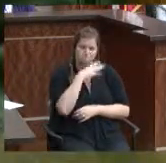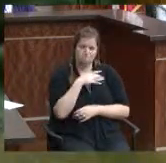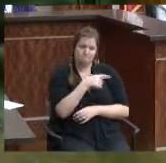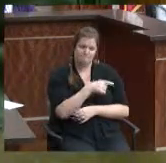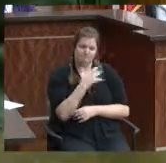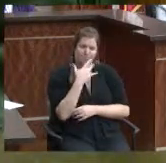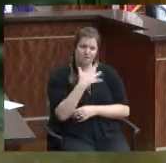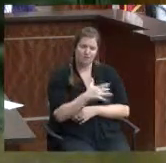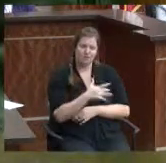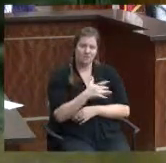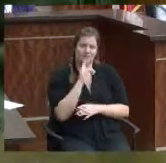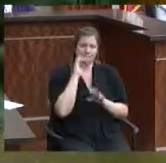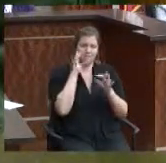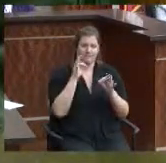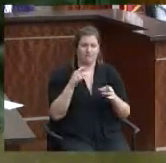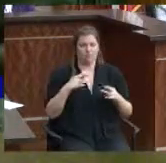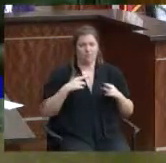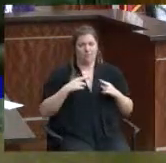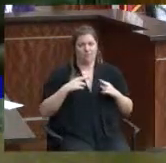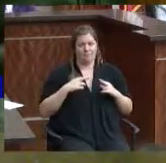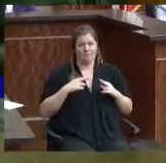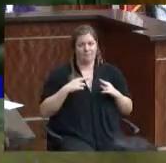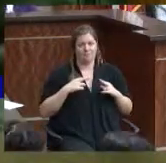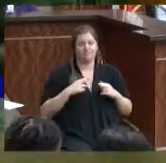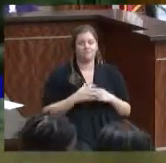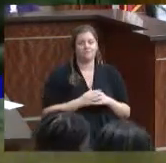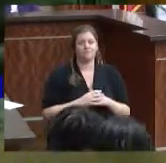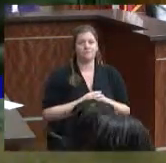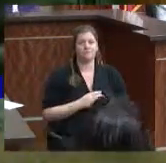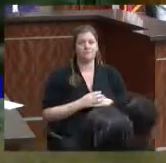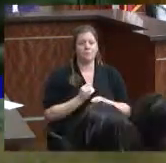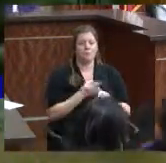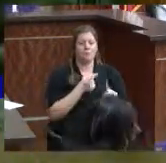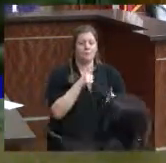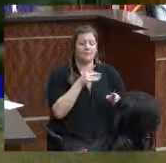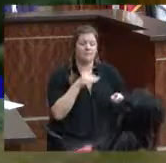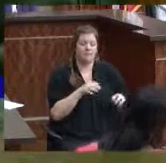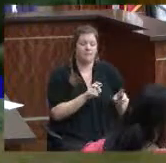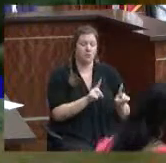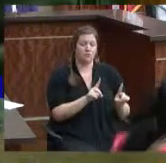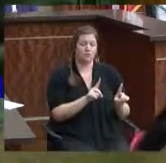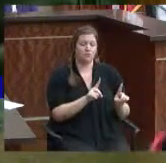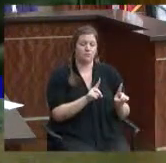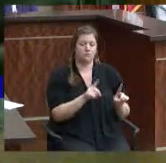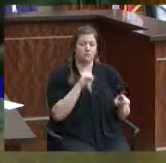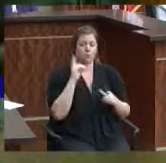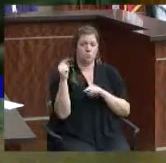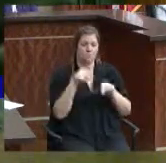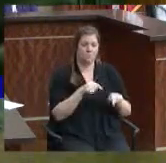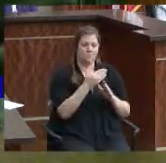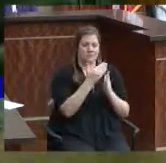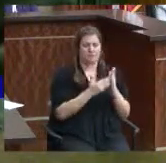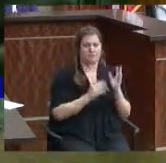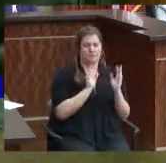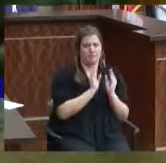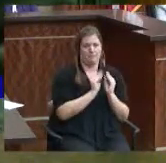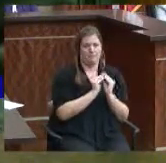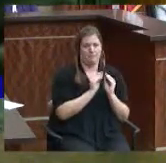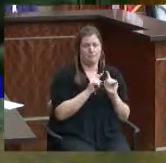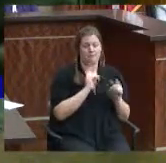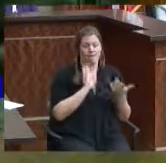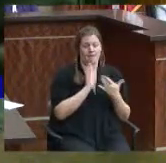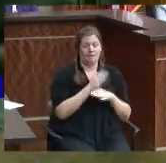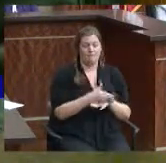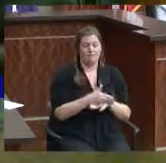unfortunately decided to retire from his efforts. He's gonna come to some of our meetings, but